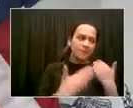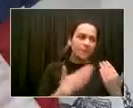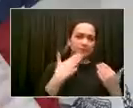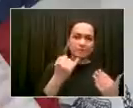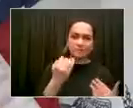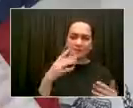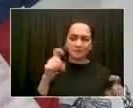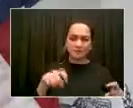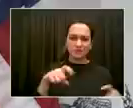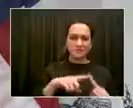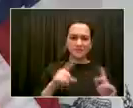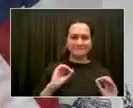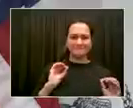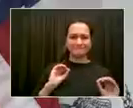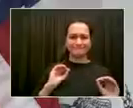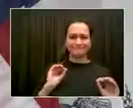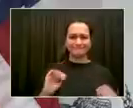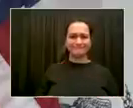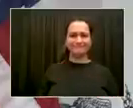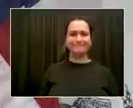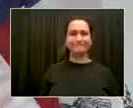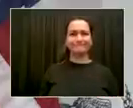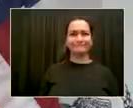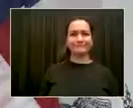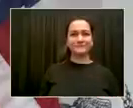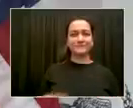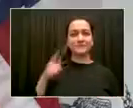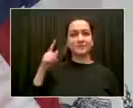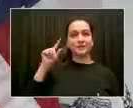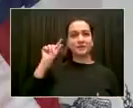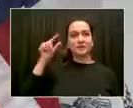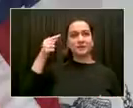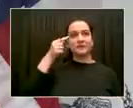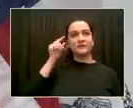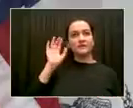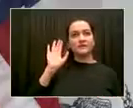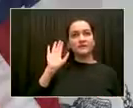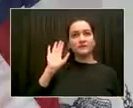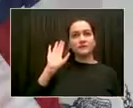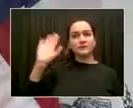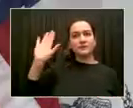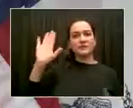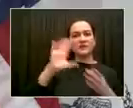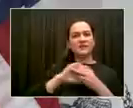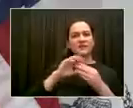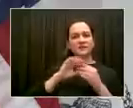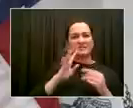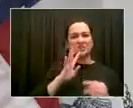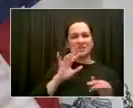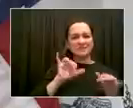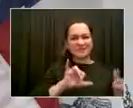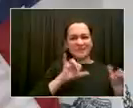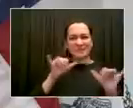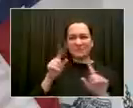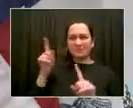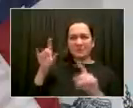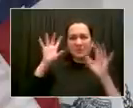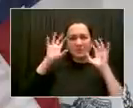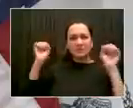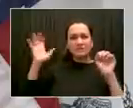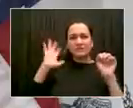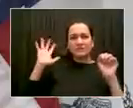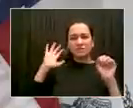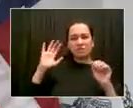mean, that's what Donald Trump would have done. You know, throw out some sharp terminologies and